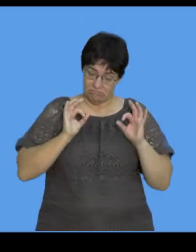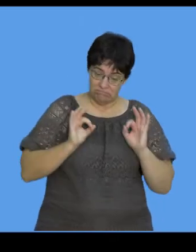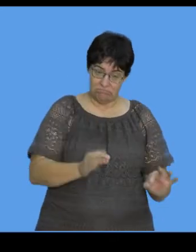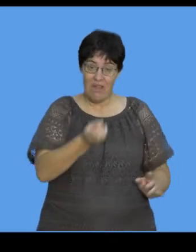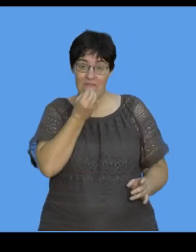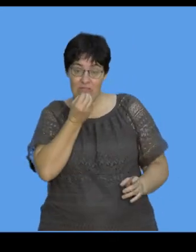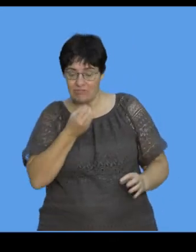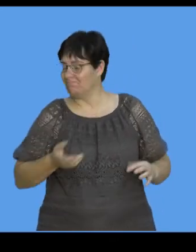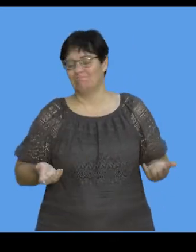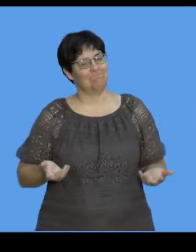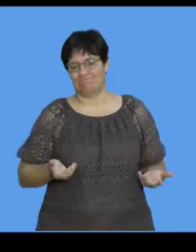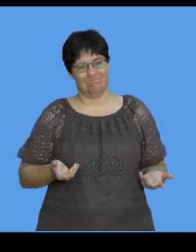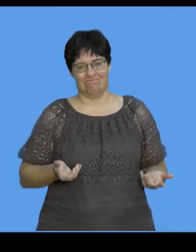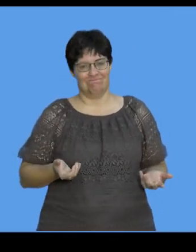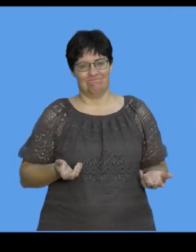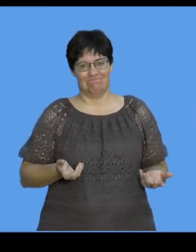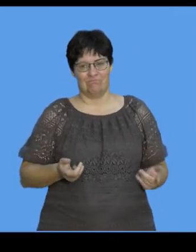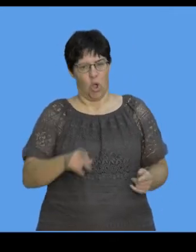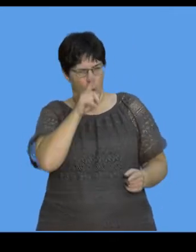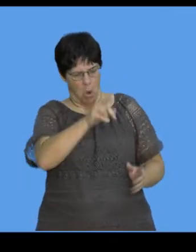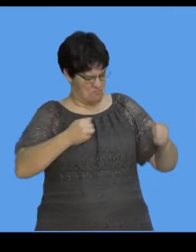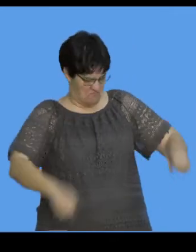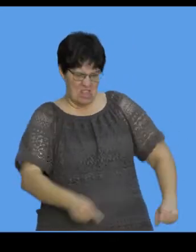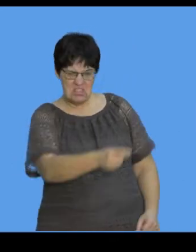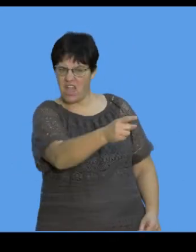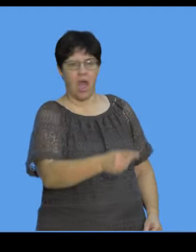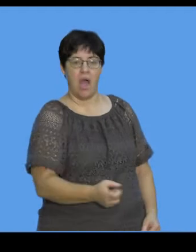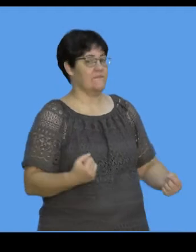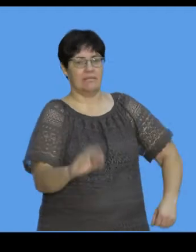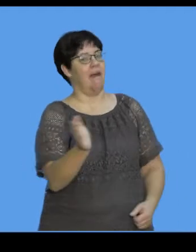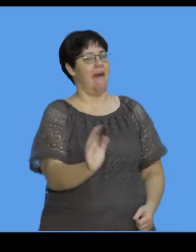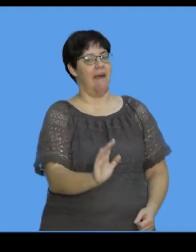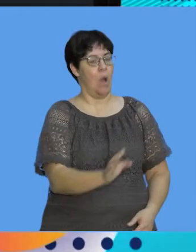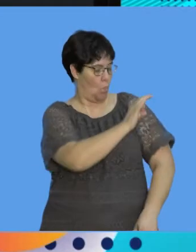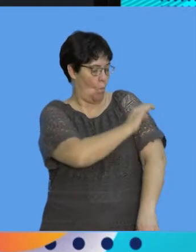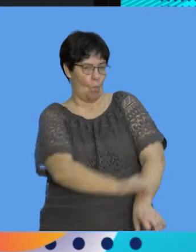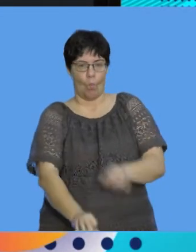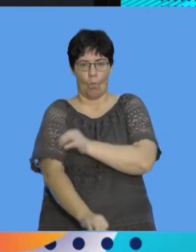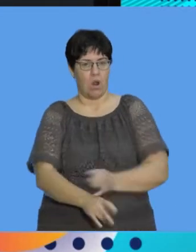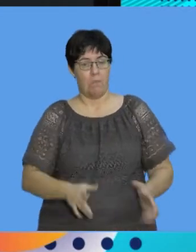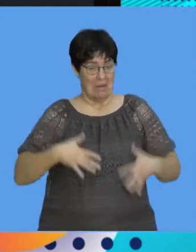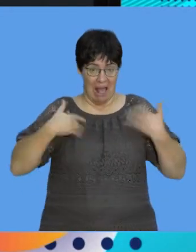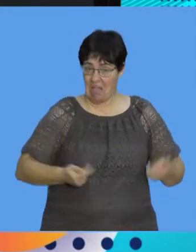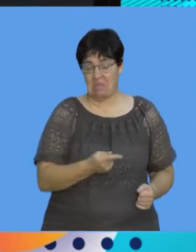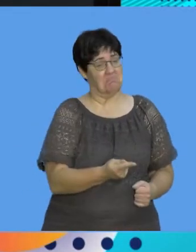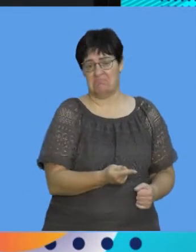right kind of foods, and that's, everybody says, oh, they're fat. They're not fat, right? They are not healthy at all. That is not healthy